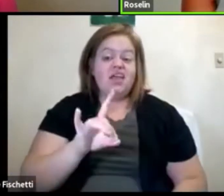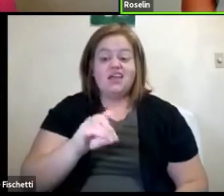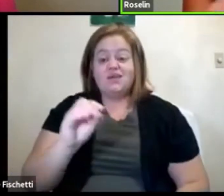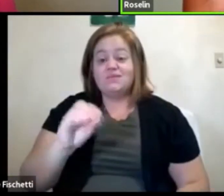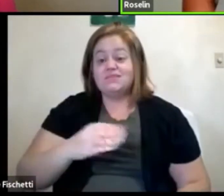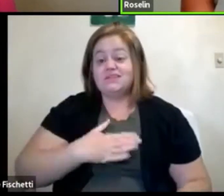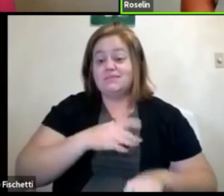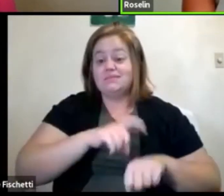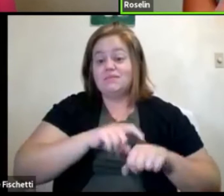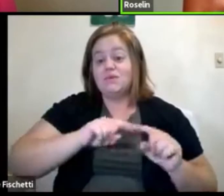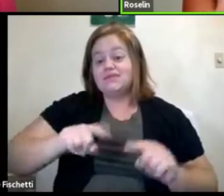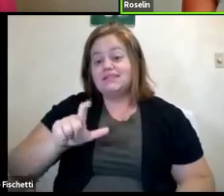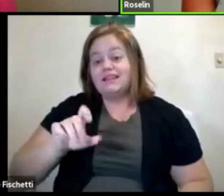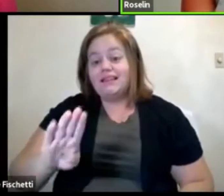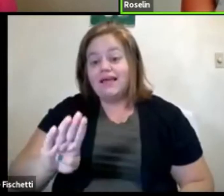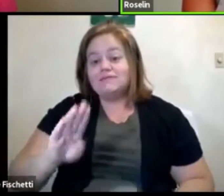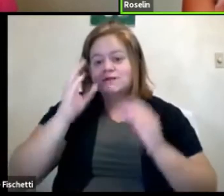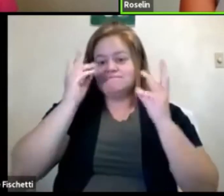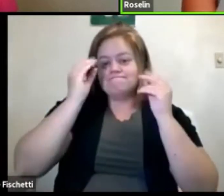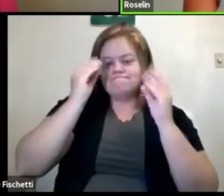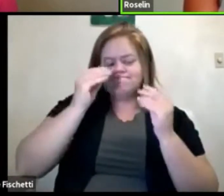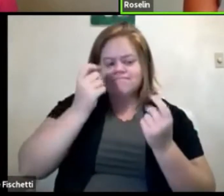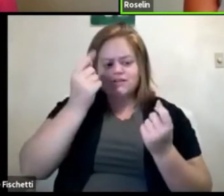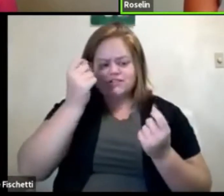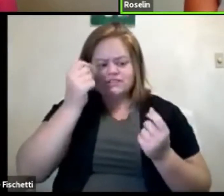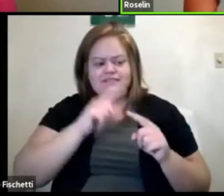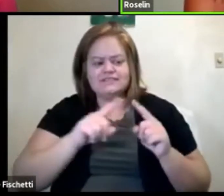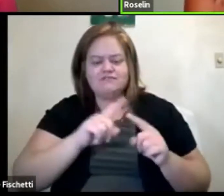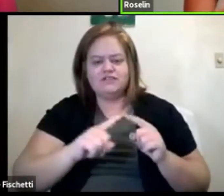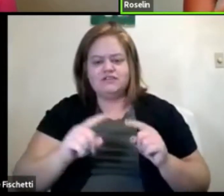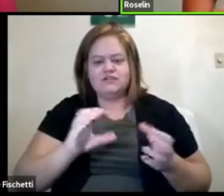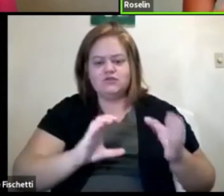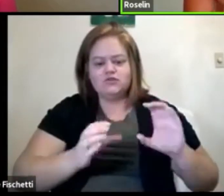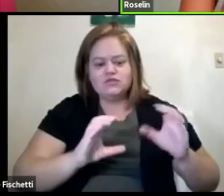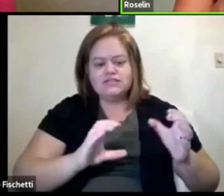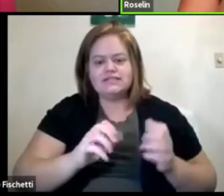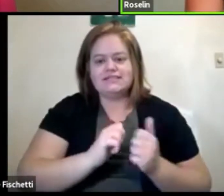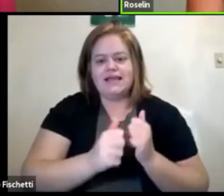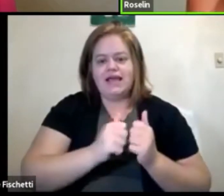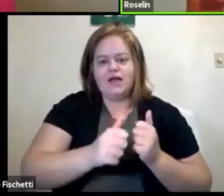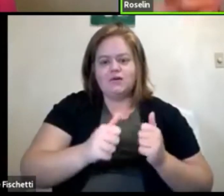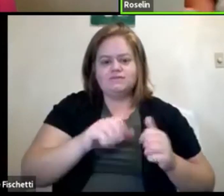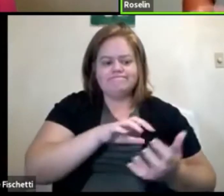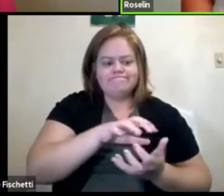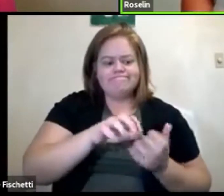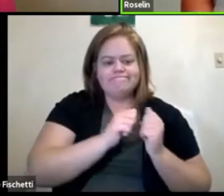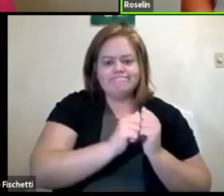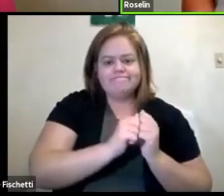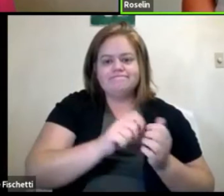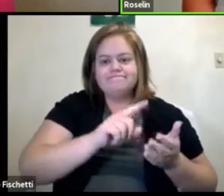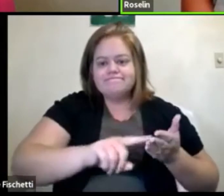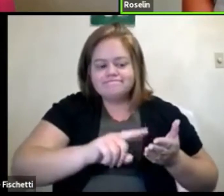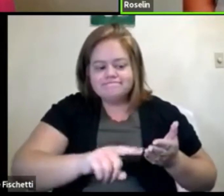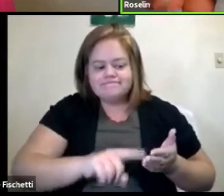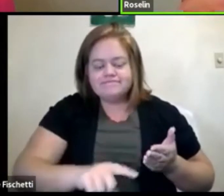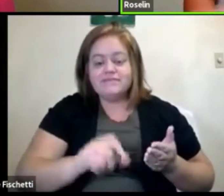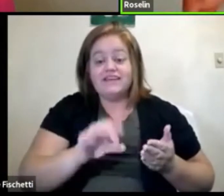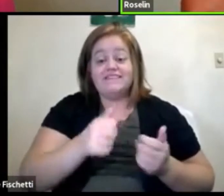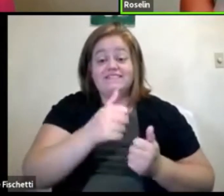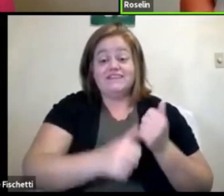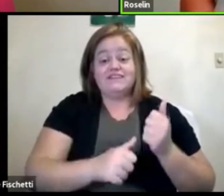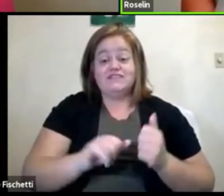just formulating, understanding the different ingredients, doing a lot of research to understand each of the ingredients separately,